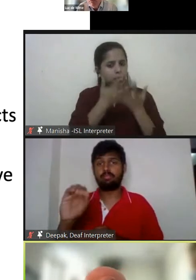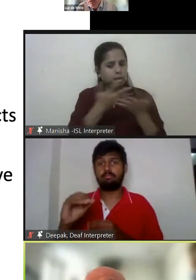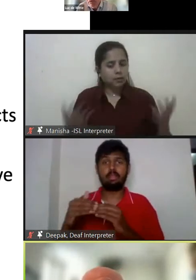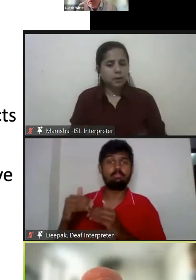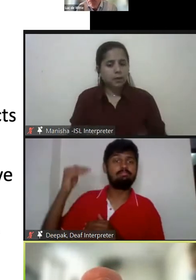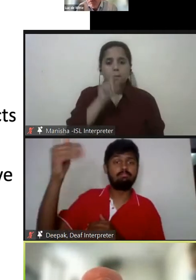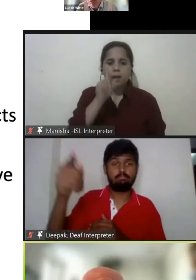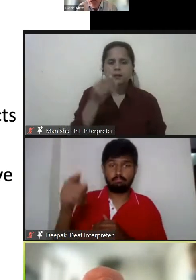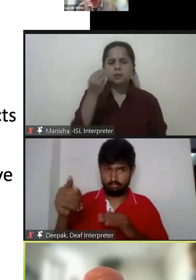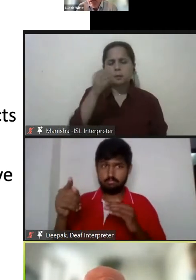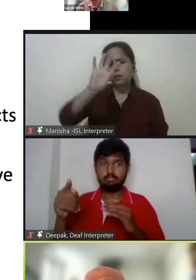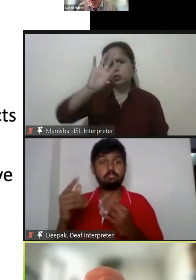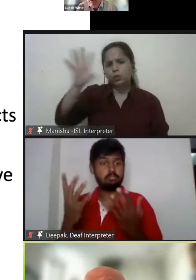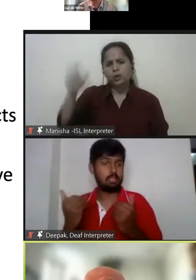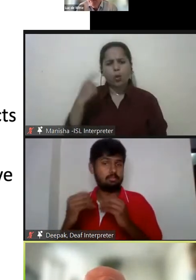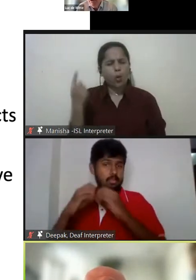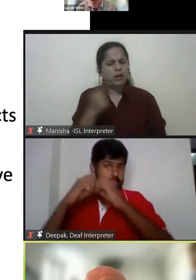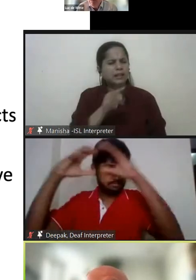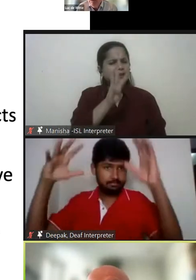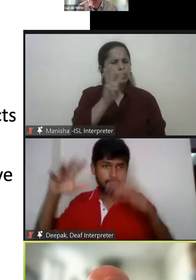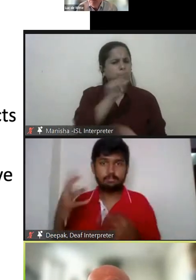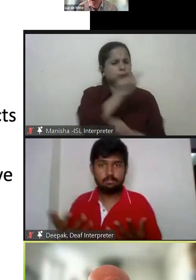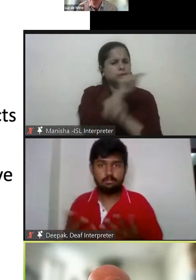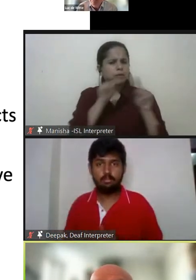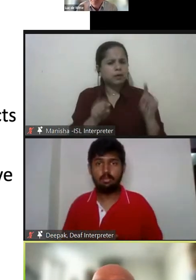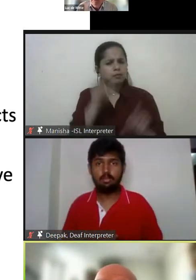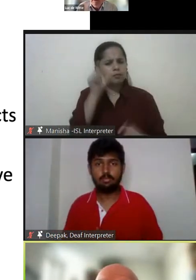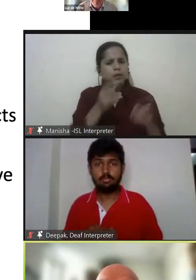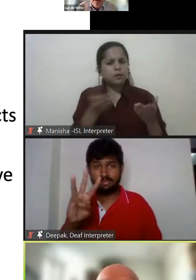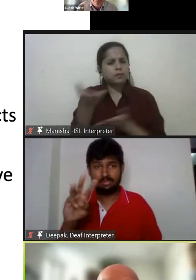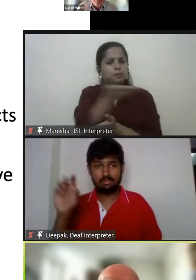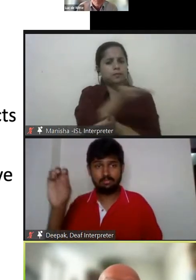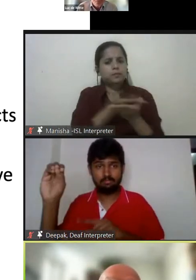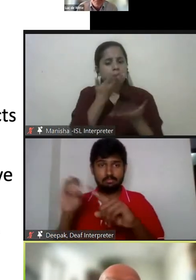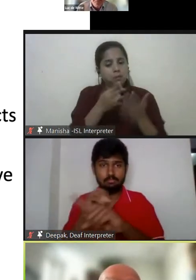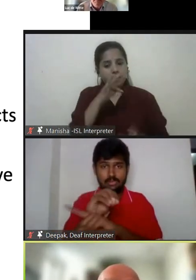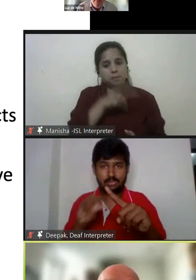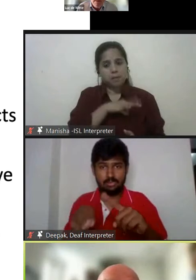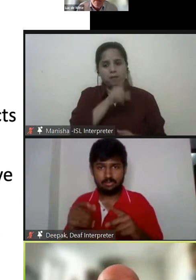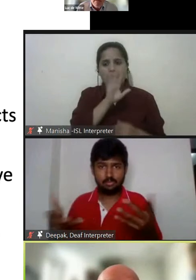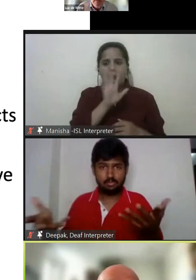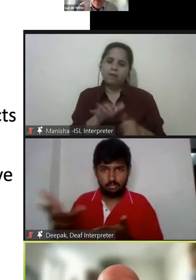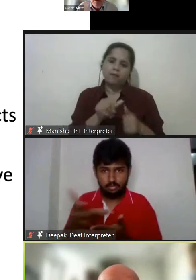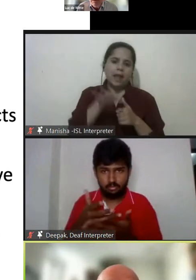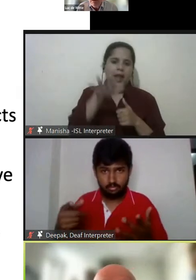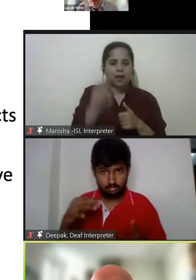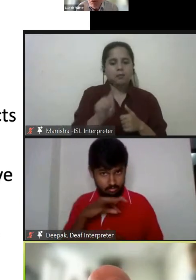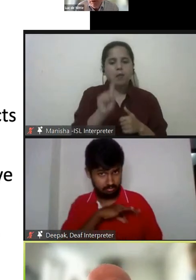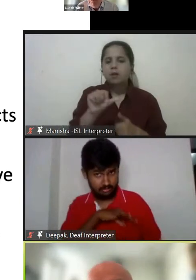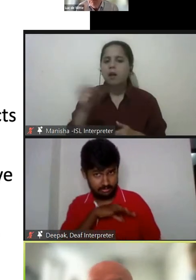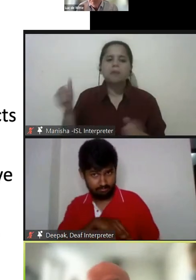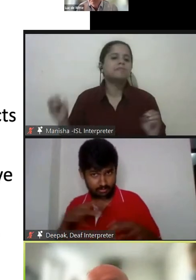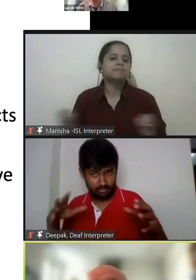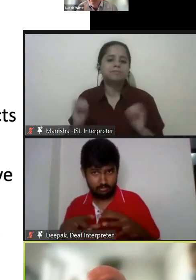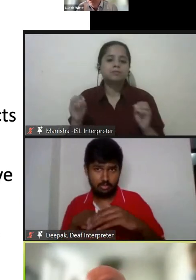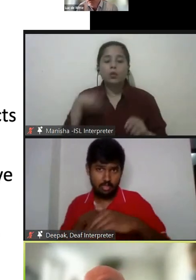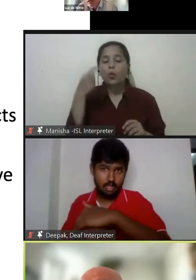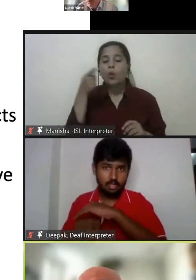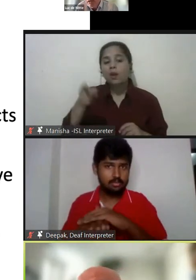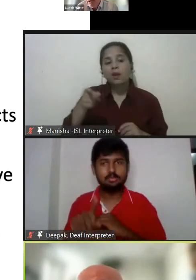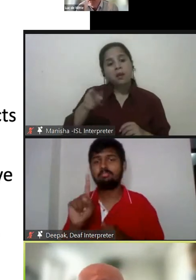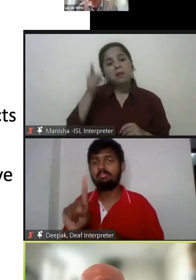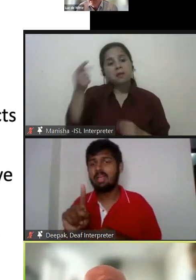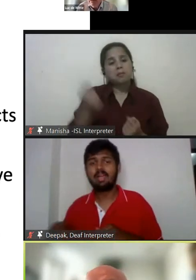some countries, only 3% of these people who might benefit have access to it. In the richest country, it's